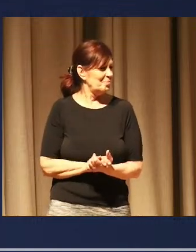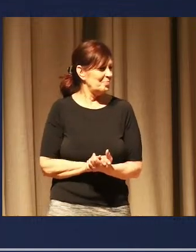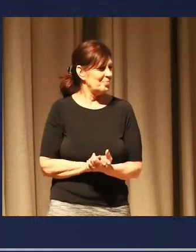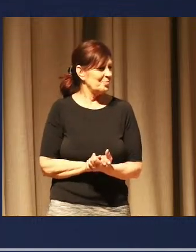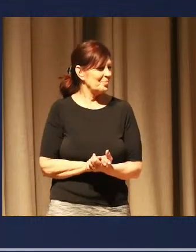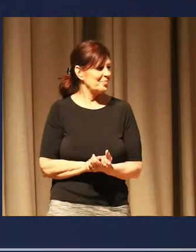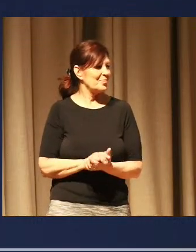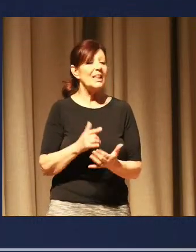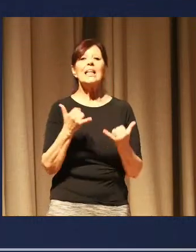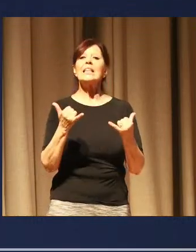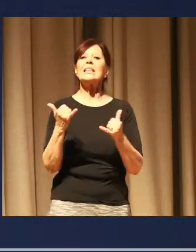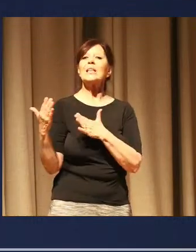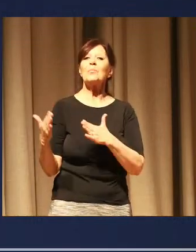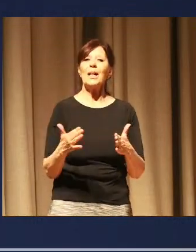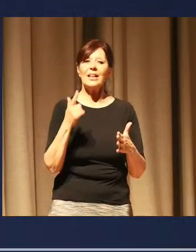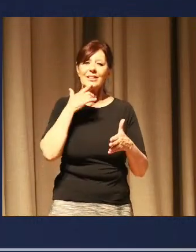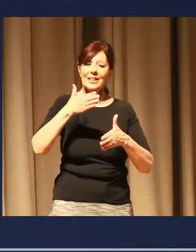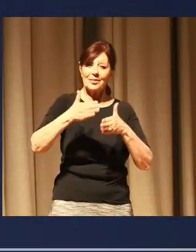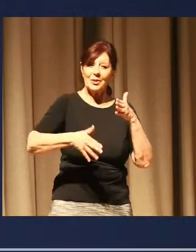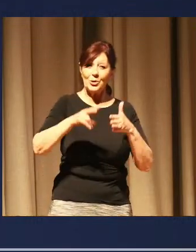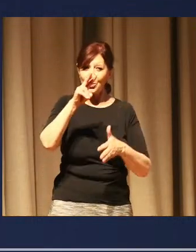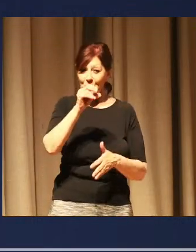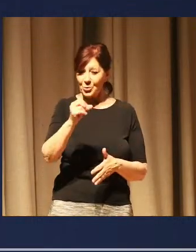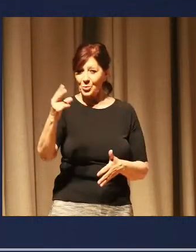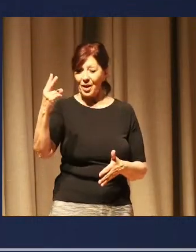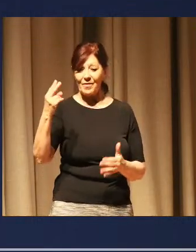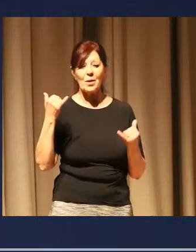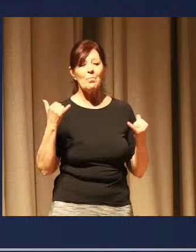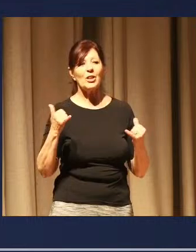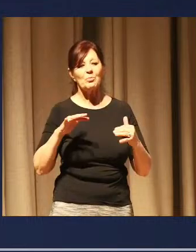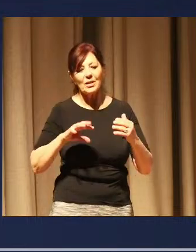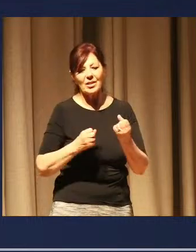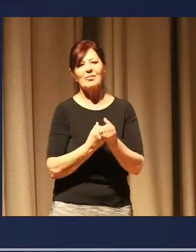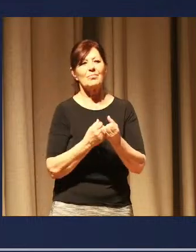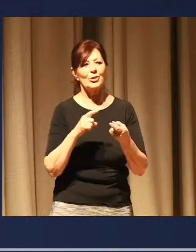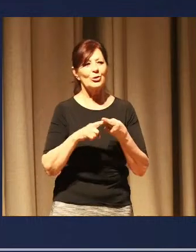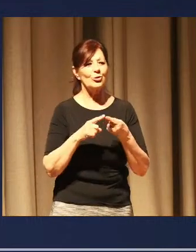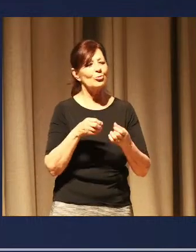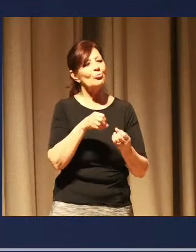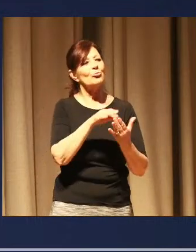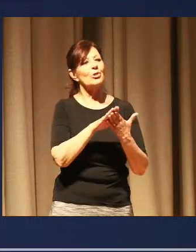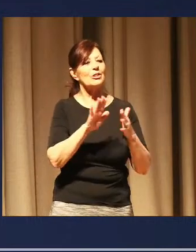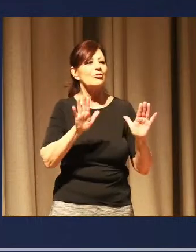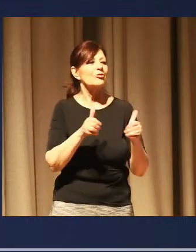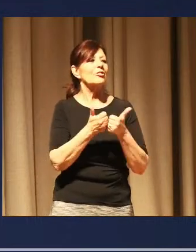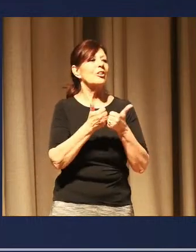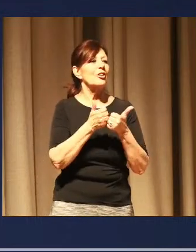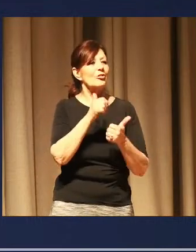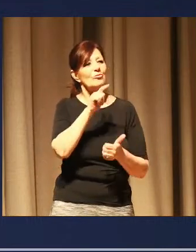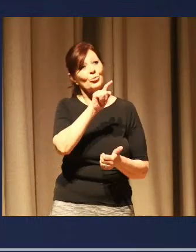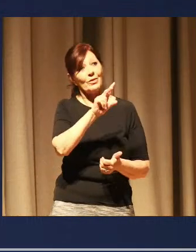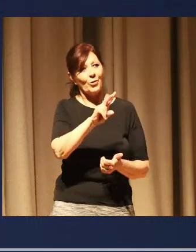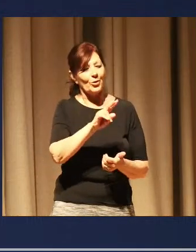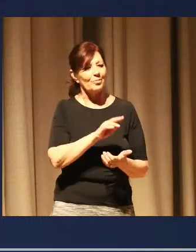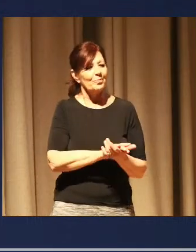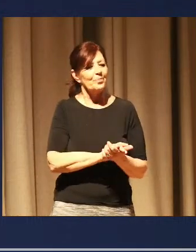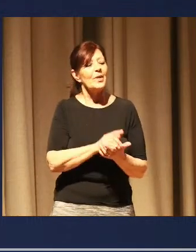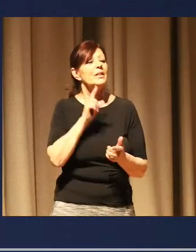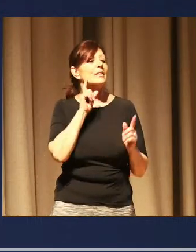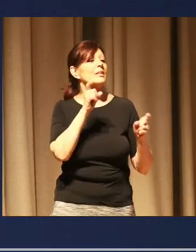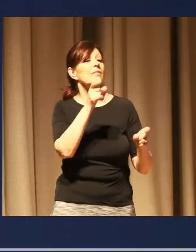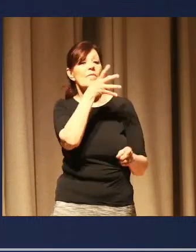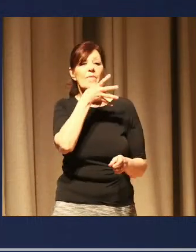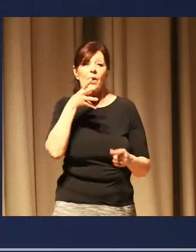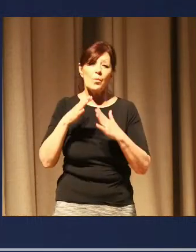The existing plan was completed in 2012 and must be updated to address the challenges of '24 and beyond. This will give our